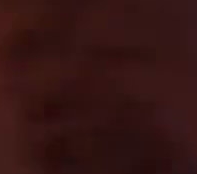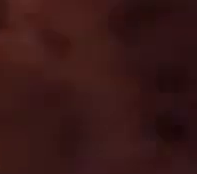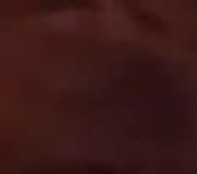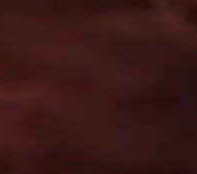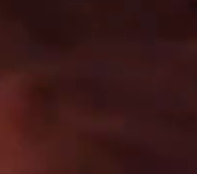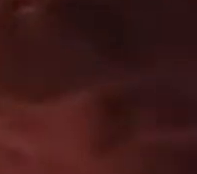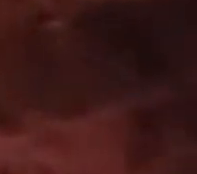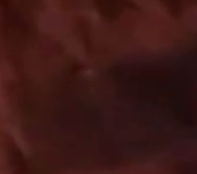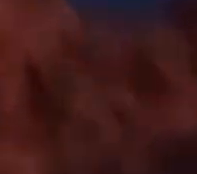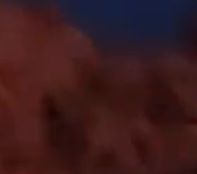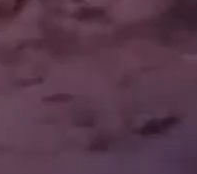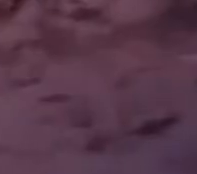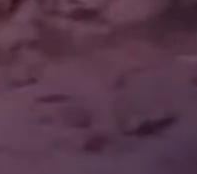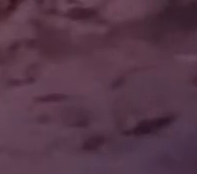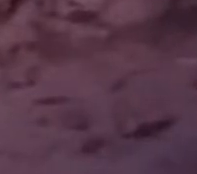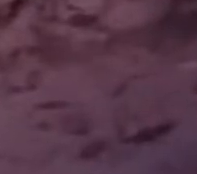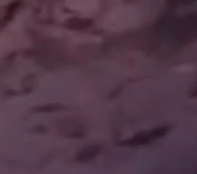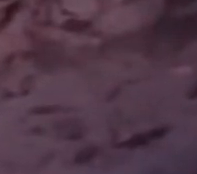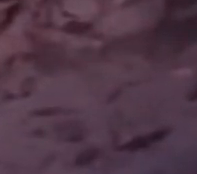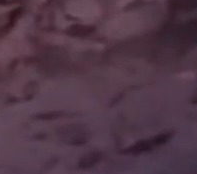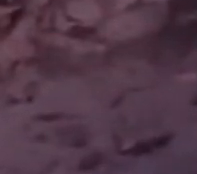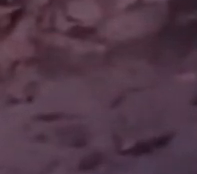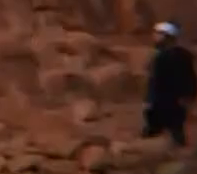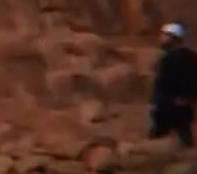Oh God, the topmost.